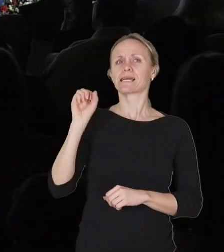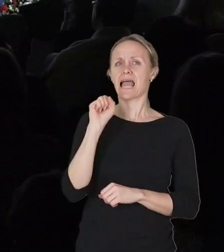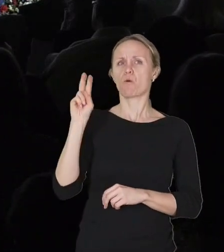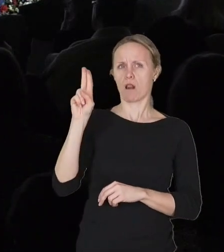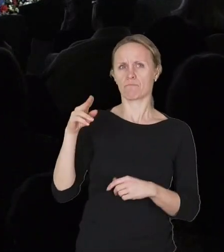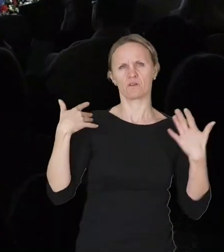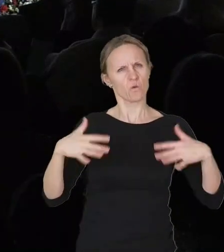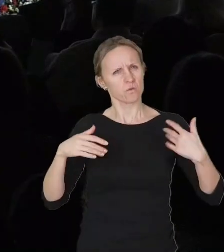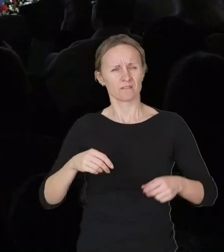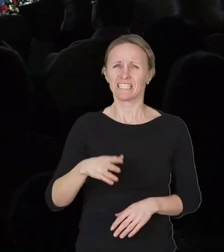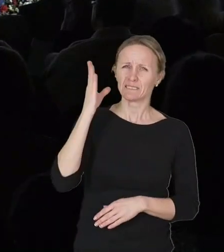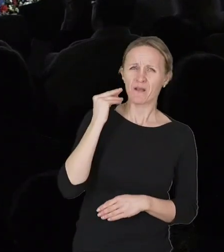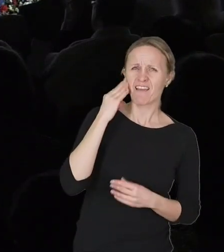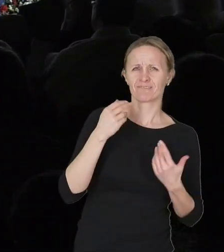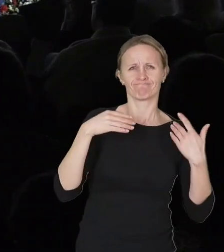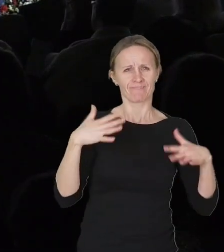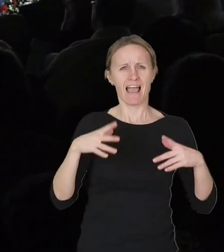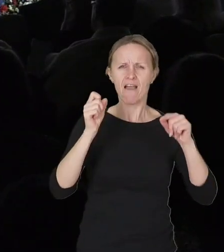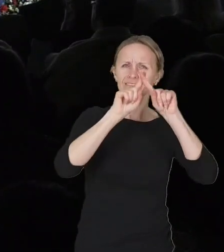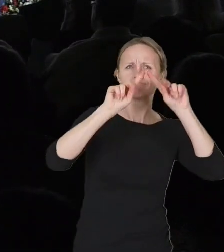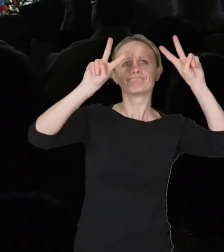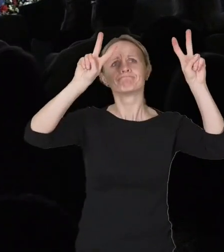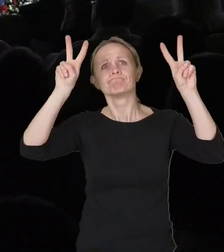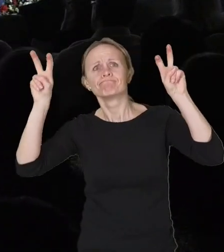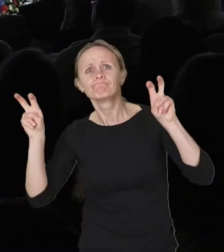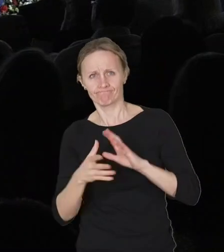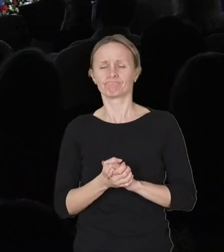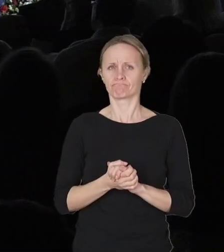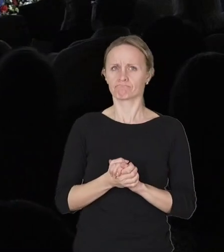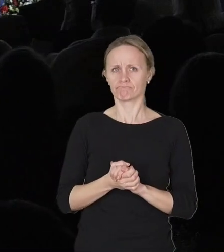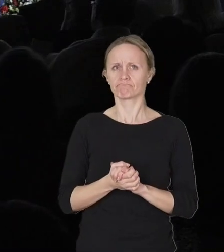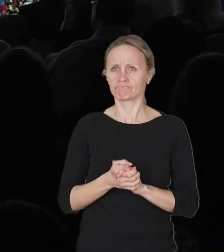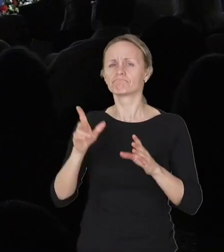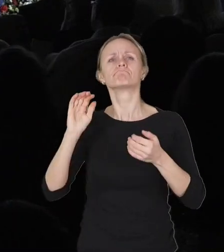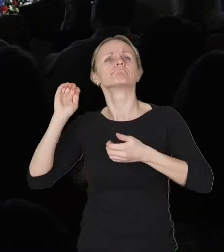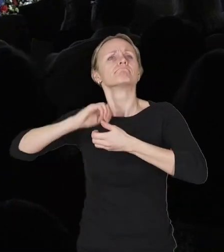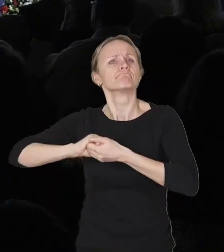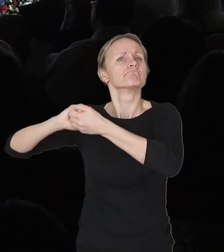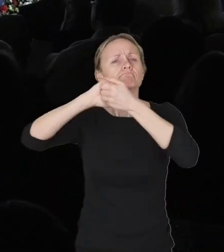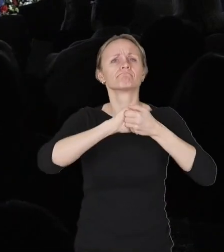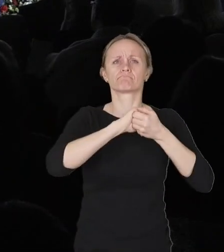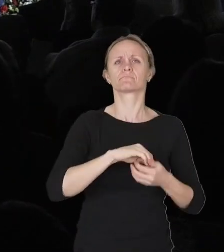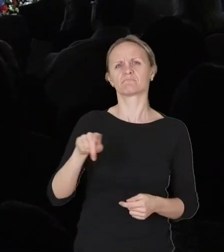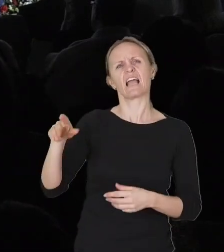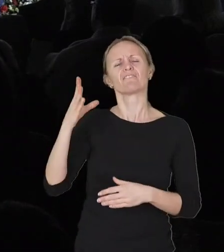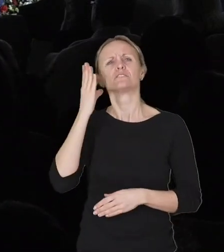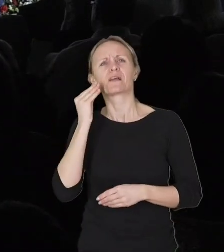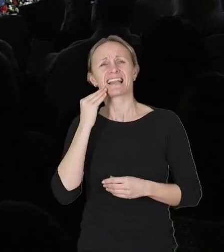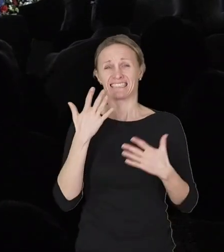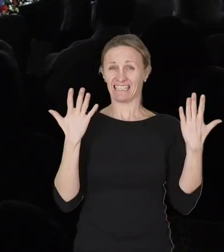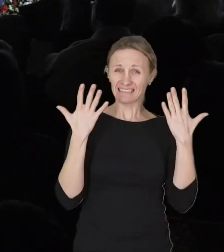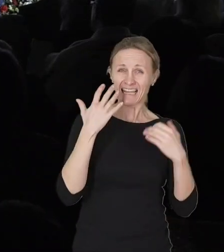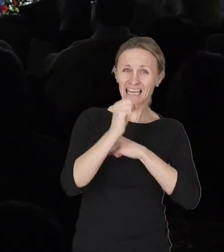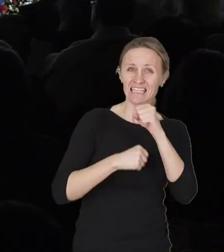decade, he has worked closely with Poland, Italy, and Malta, so you are also very well aware about what's happening